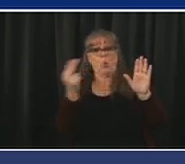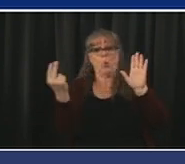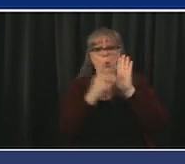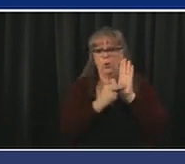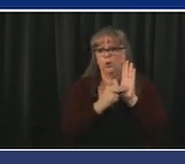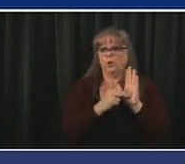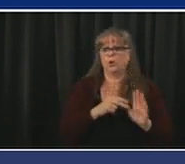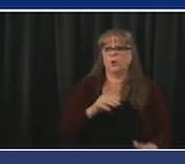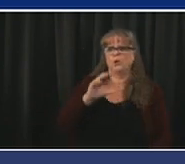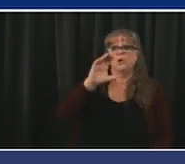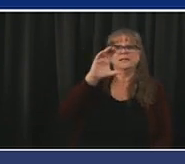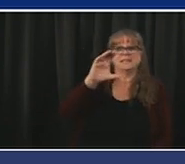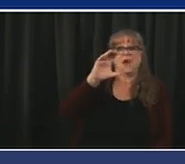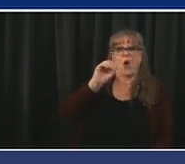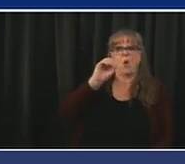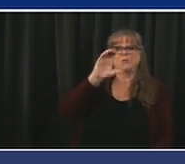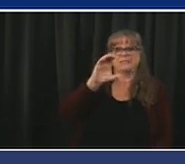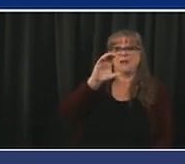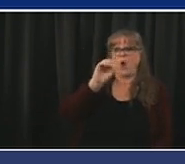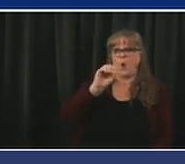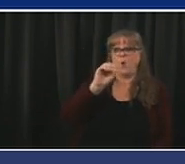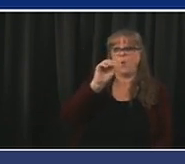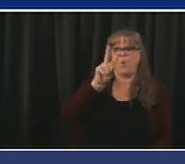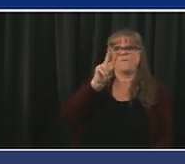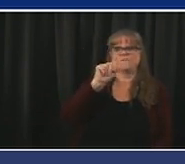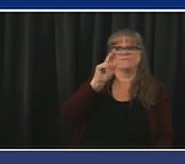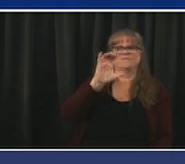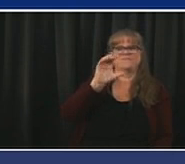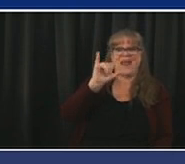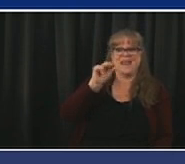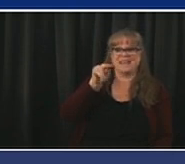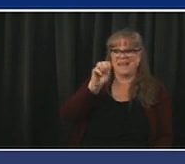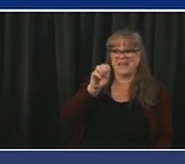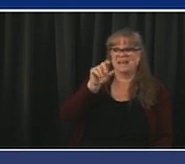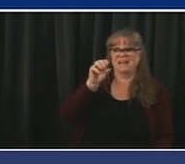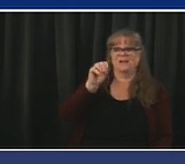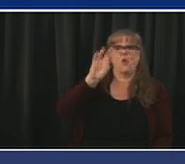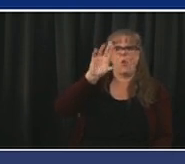covidvaccine.org, or if you're not comfortable with the internet, call